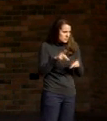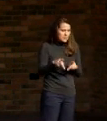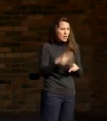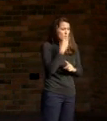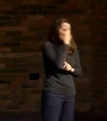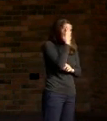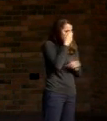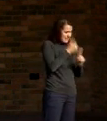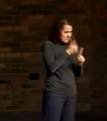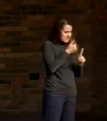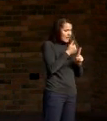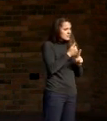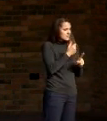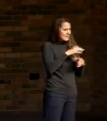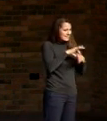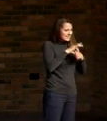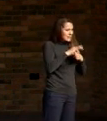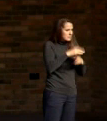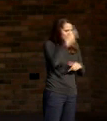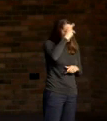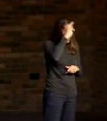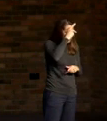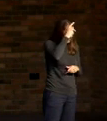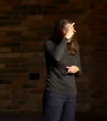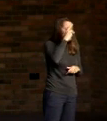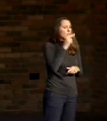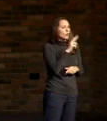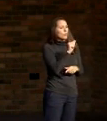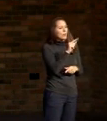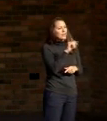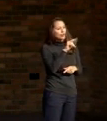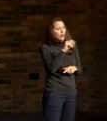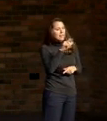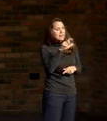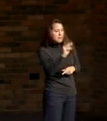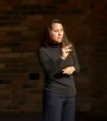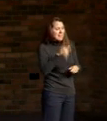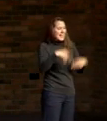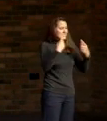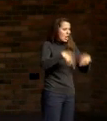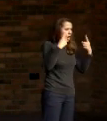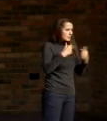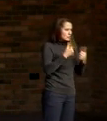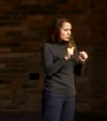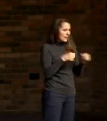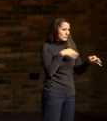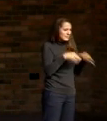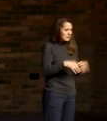being the substance of philosophy, rationalism being the argument to justify